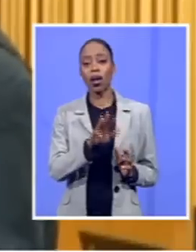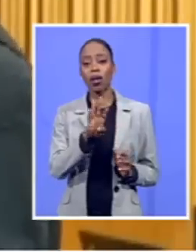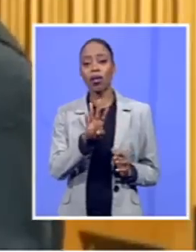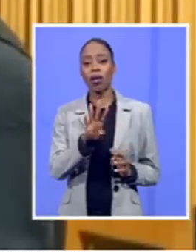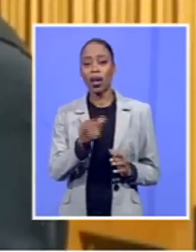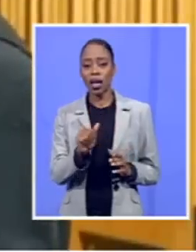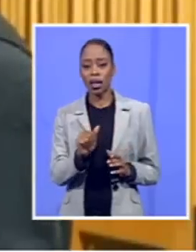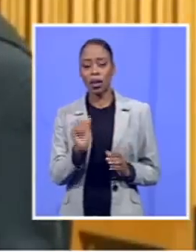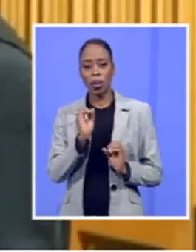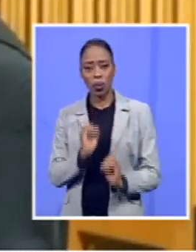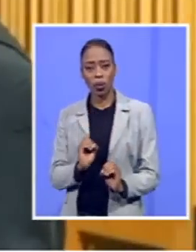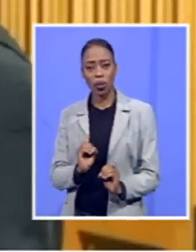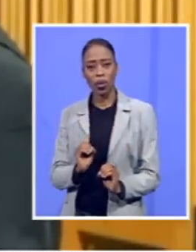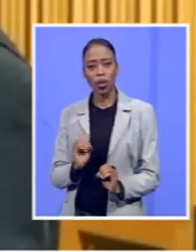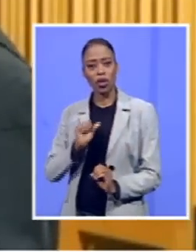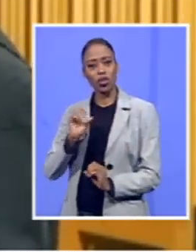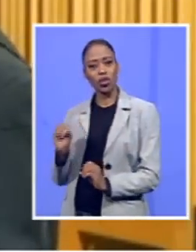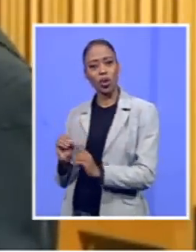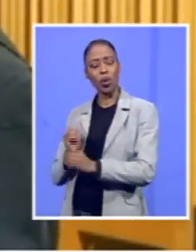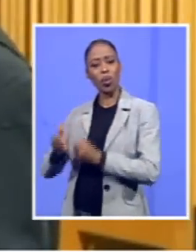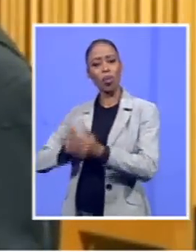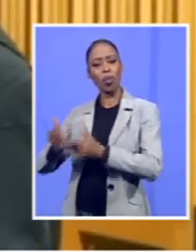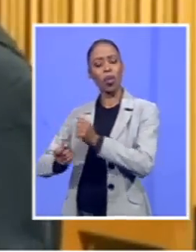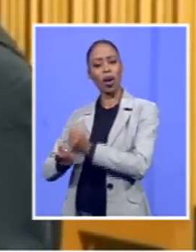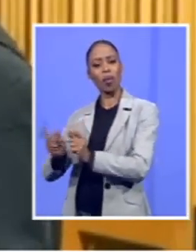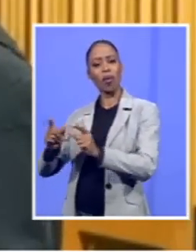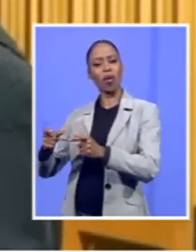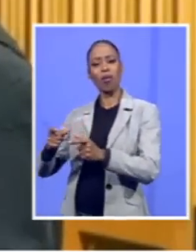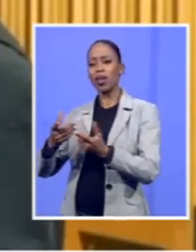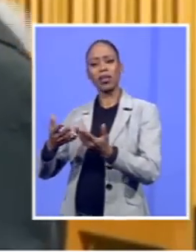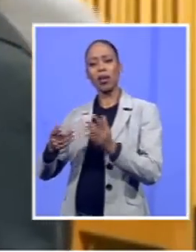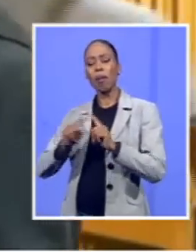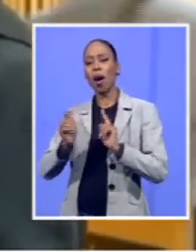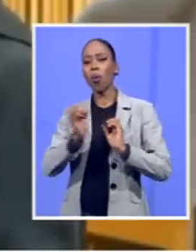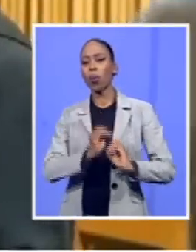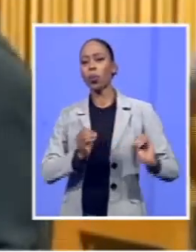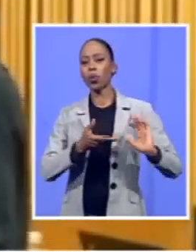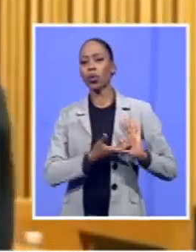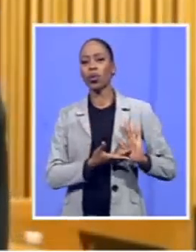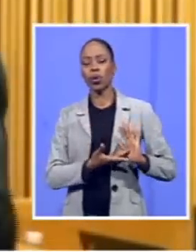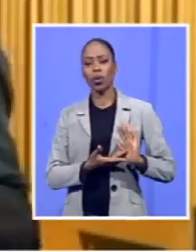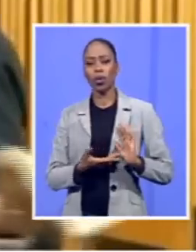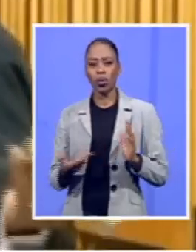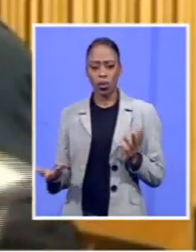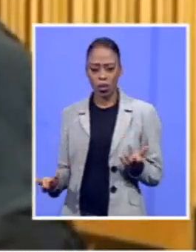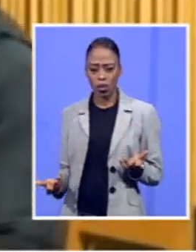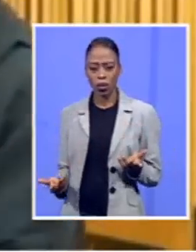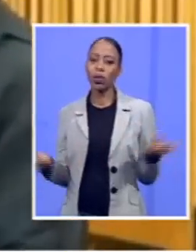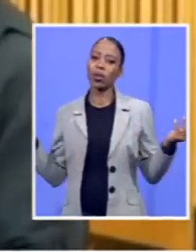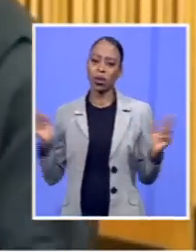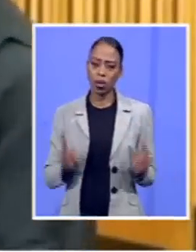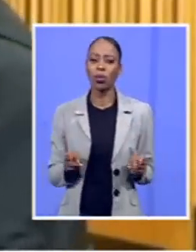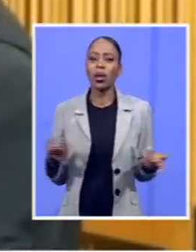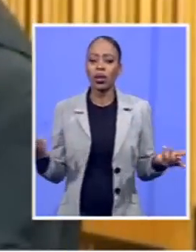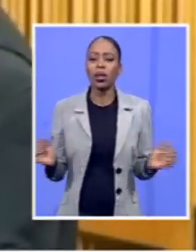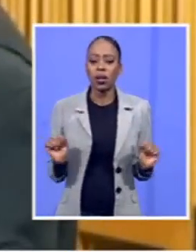There's currently not. So those proceedings were committee that does not exist. This did not have to comment. Natural.